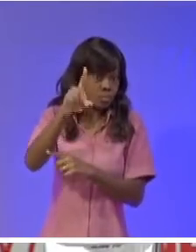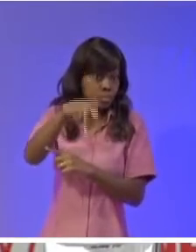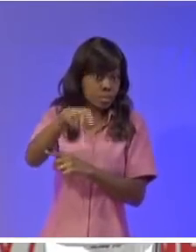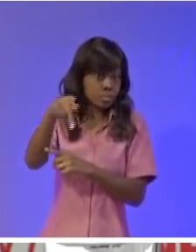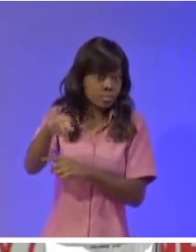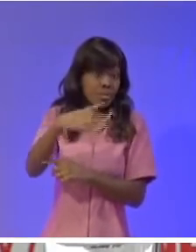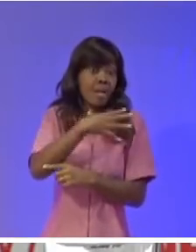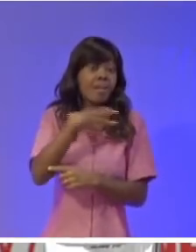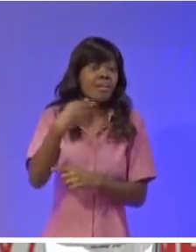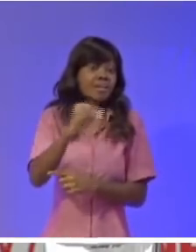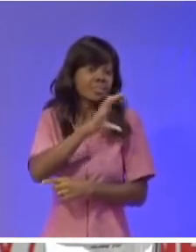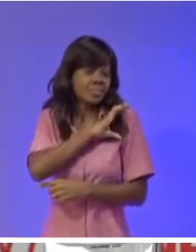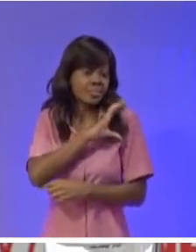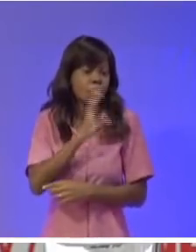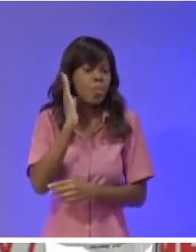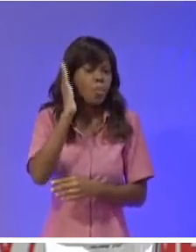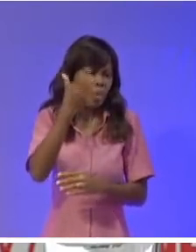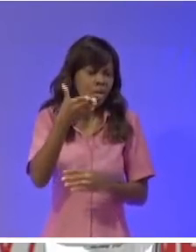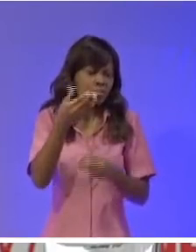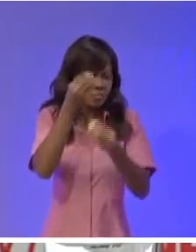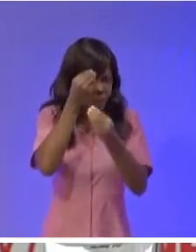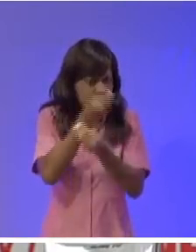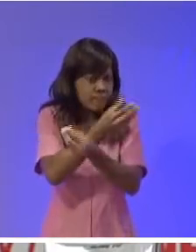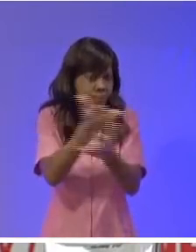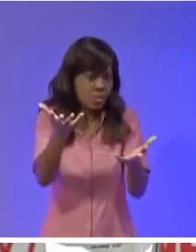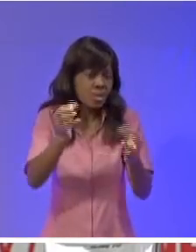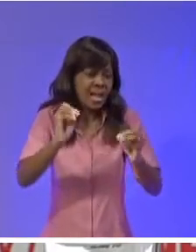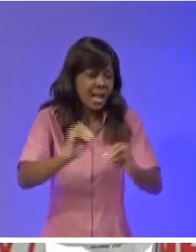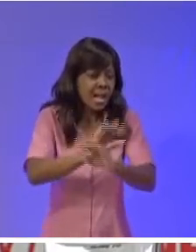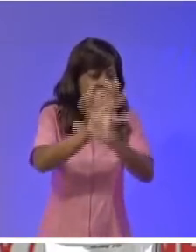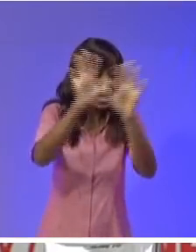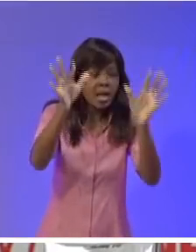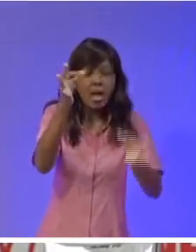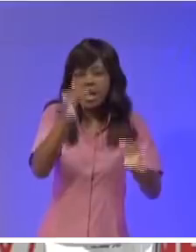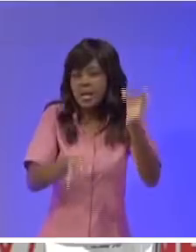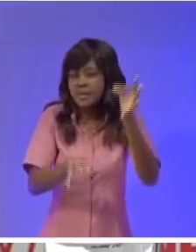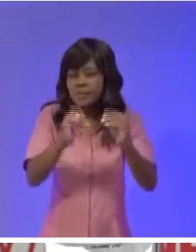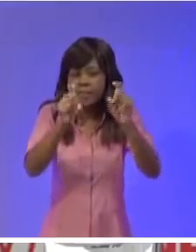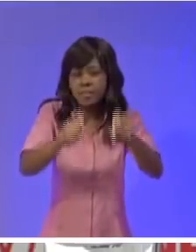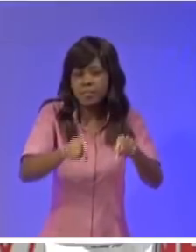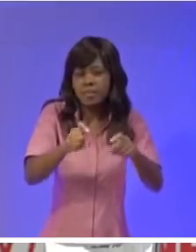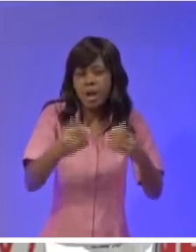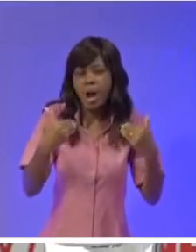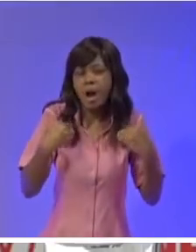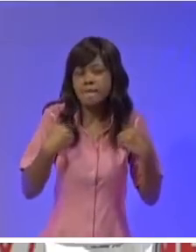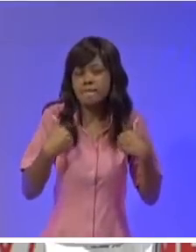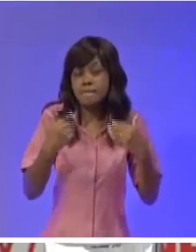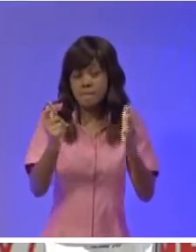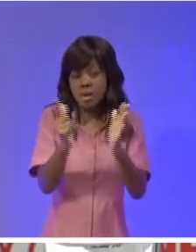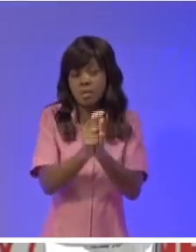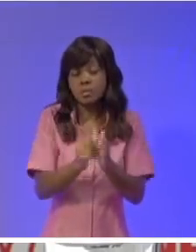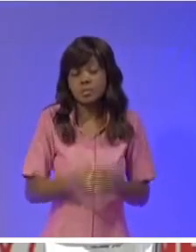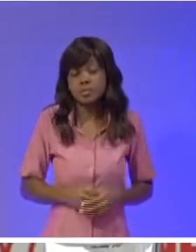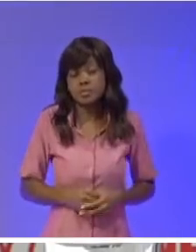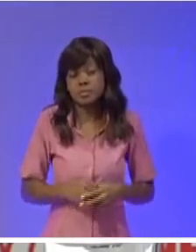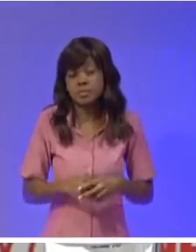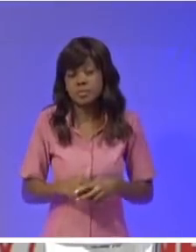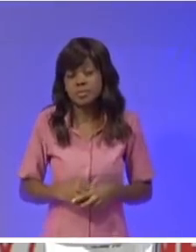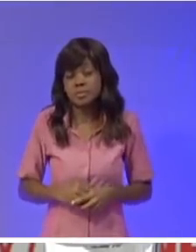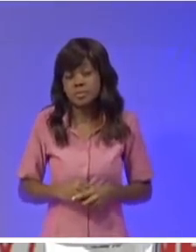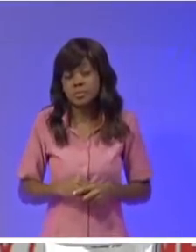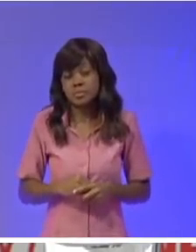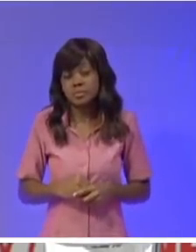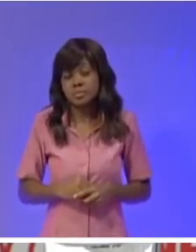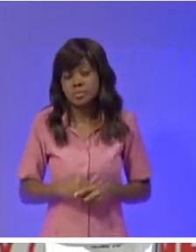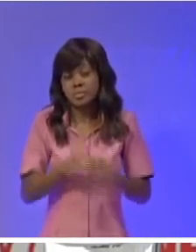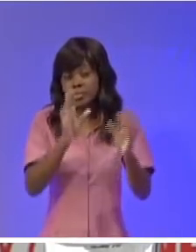of clarity if there is clarity to be brought. Okay, so I hope that that gives